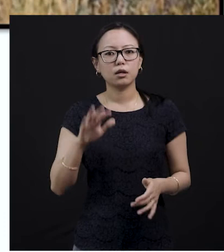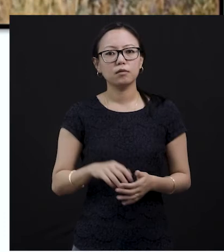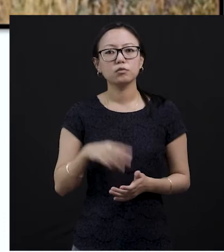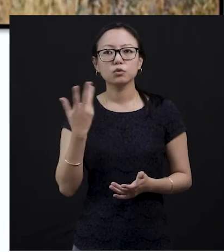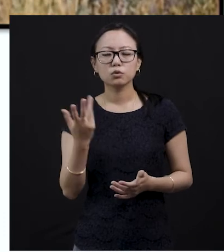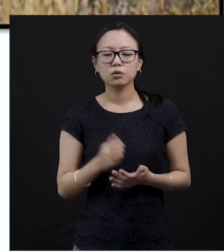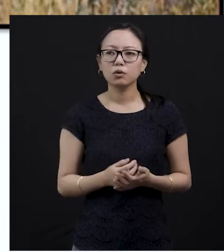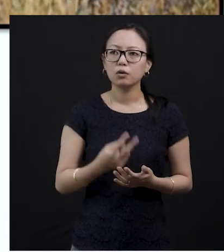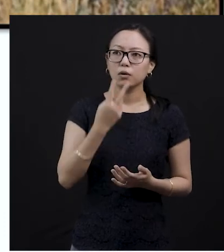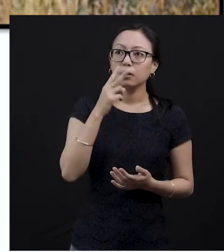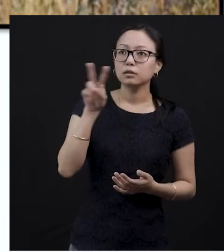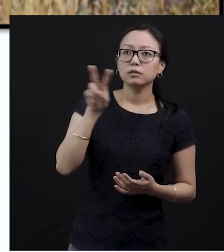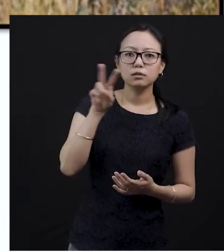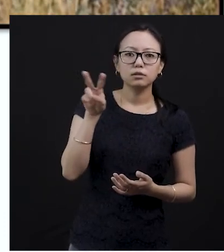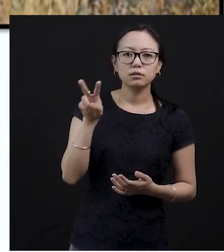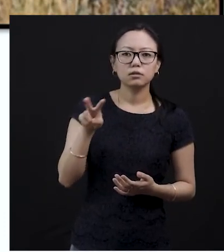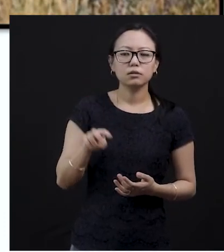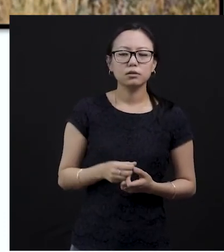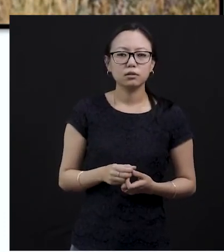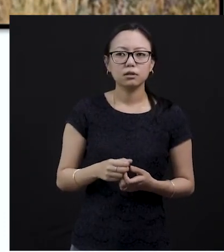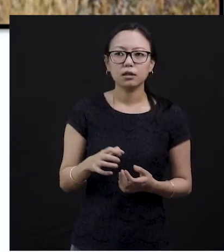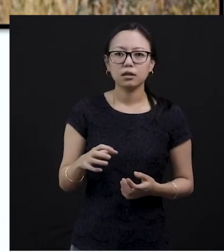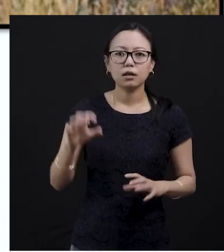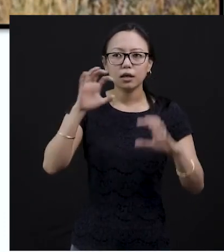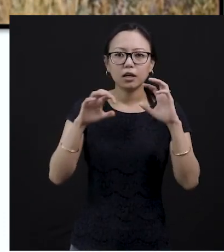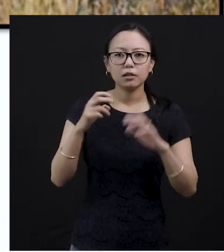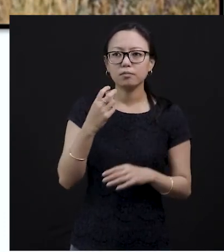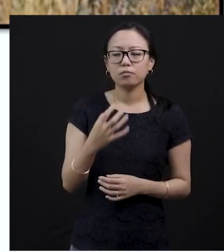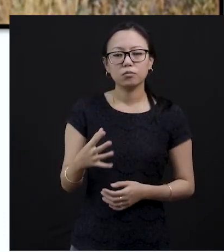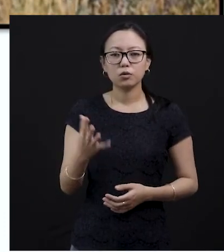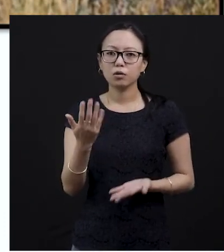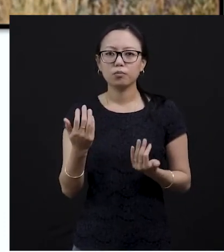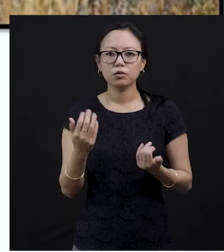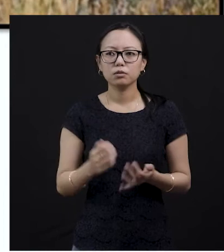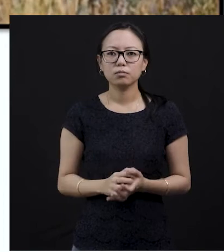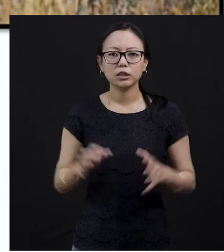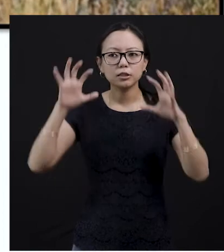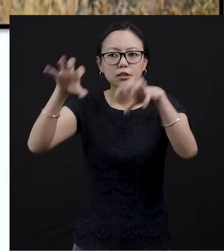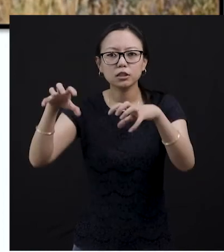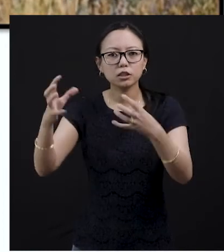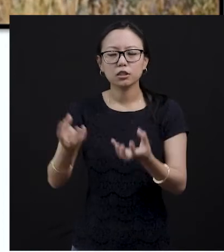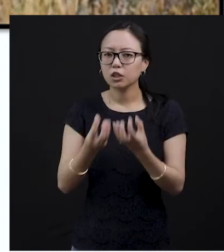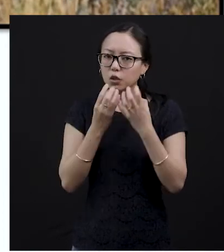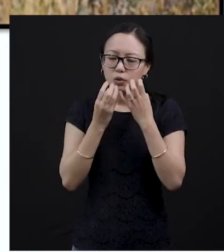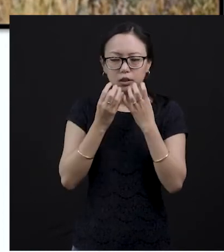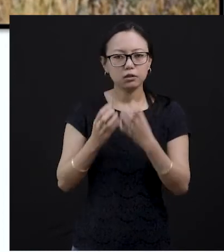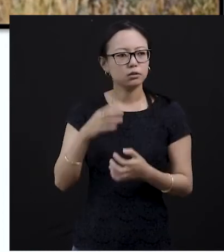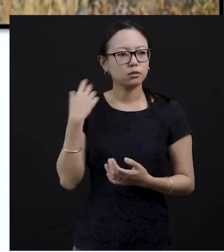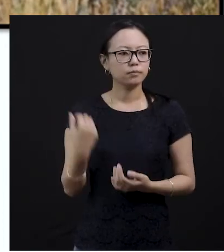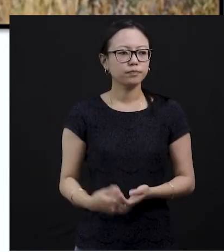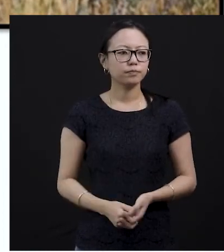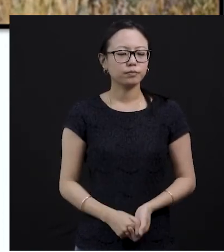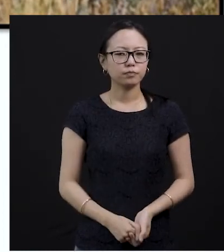eat or the victims. Okay, so animals like lions have eyes in front of the face to allow it to have a correct idea